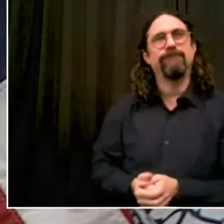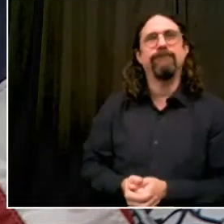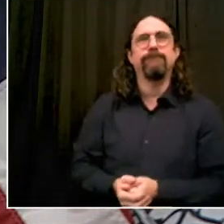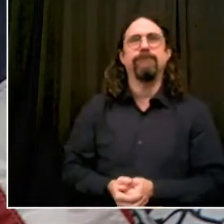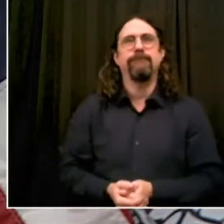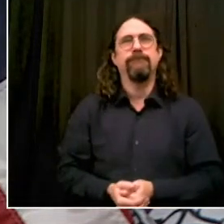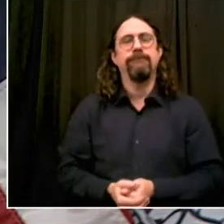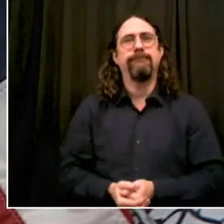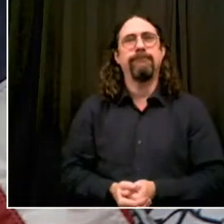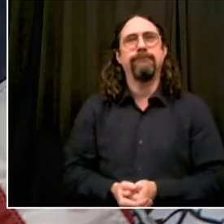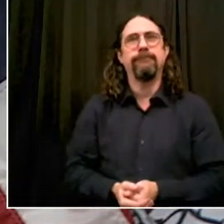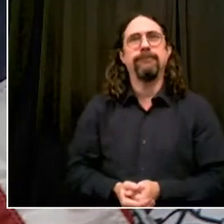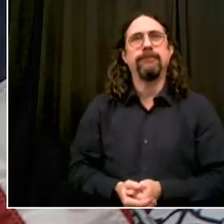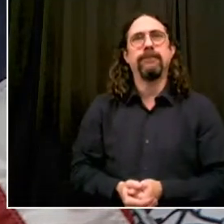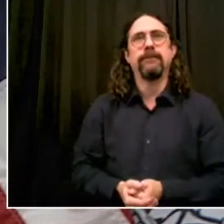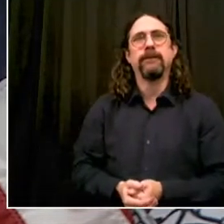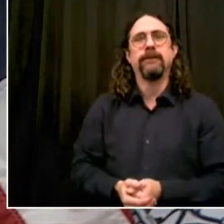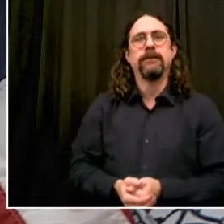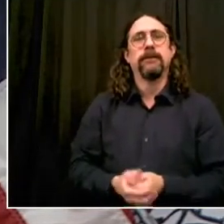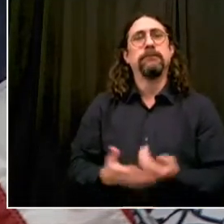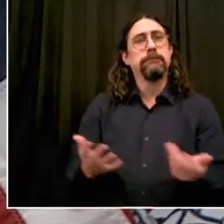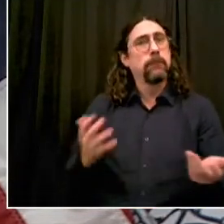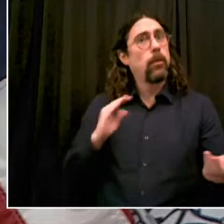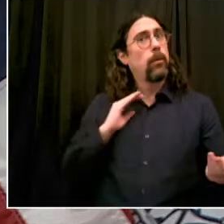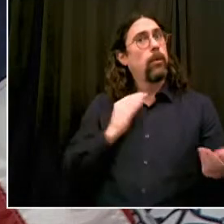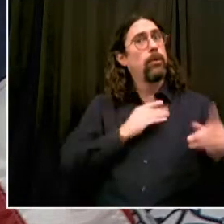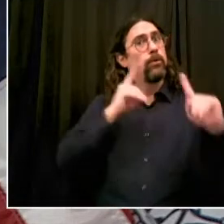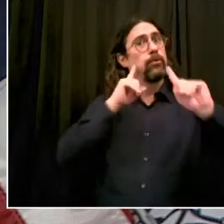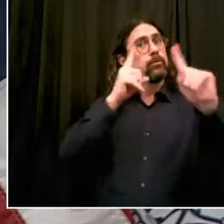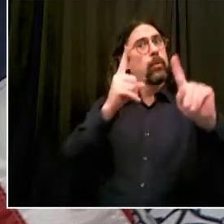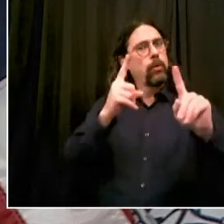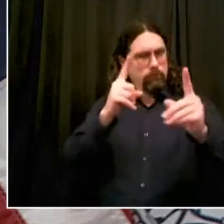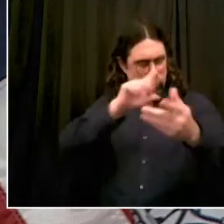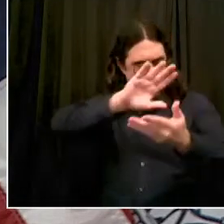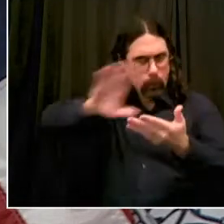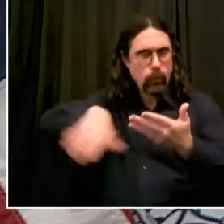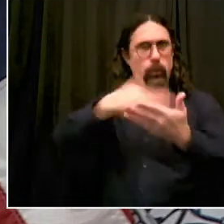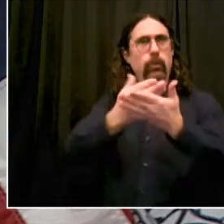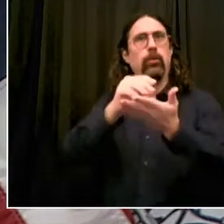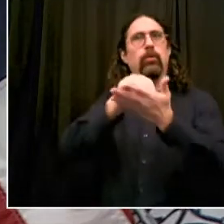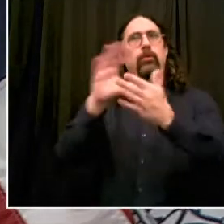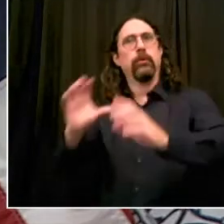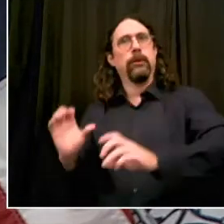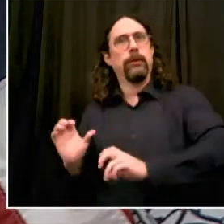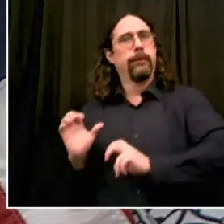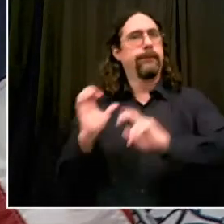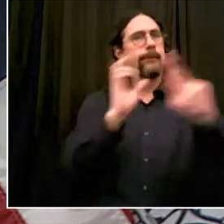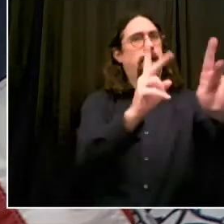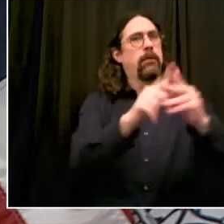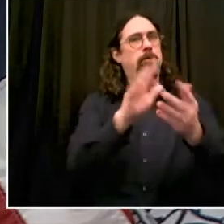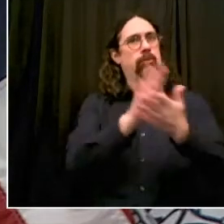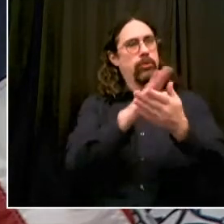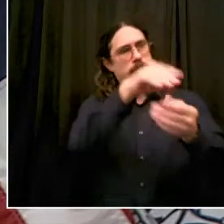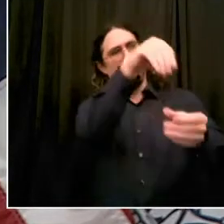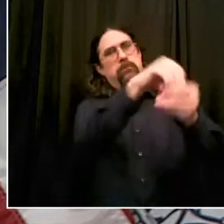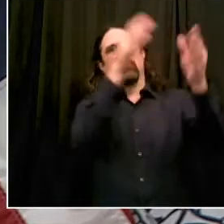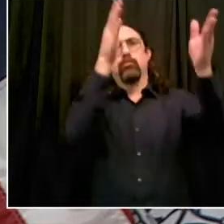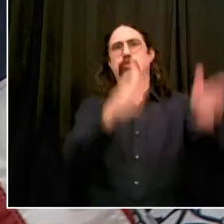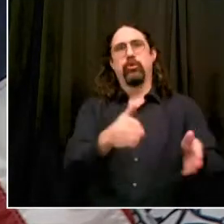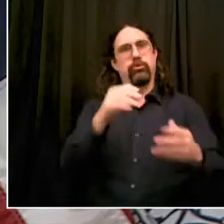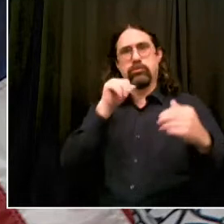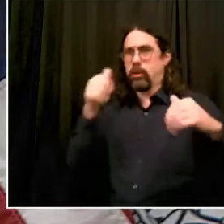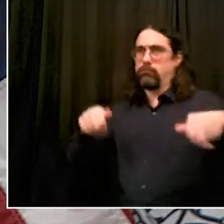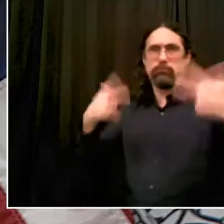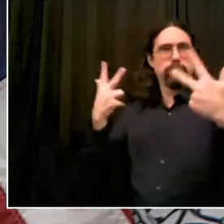to emphasize the rights of parents and families to make a choice from the very beginning. The first thing the chancellor did a survey of parents to find